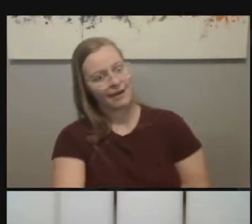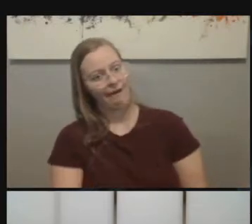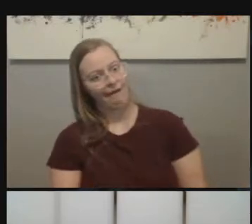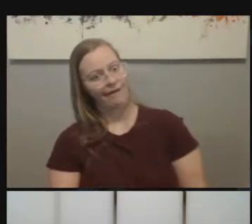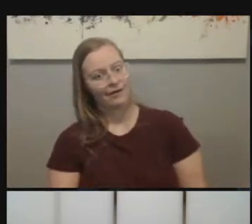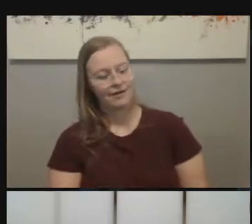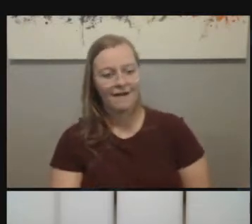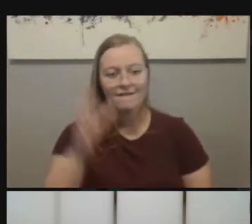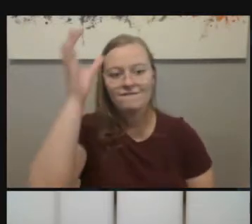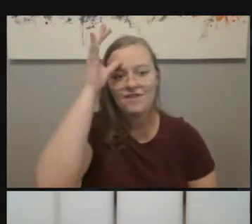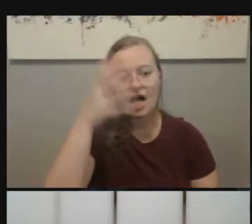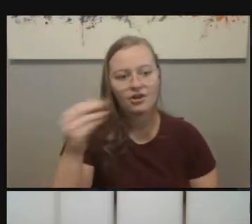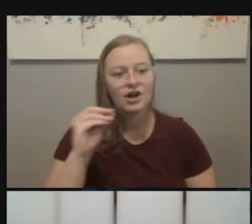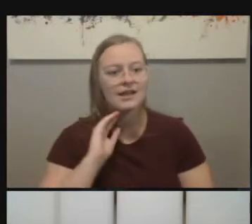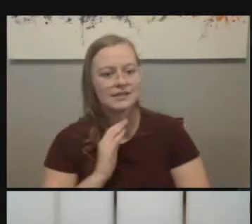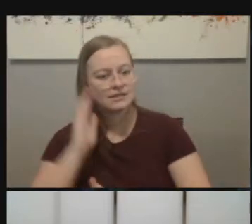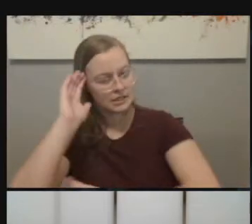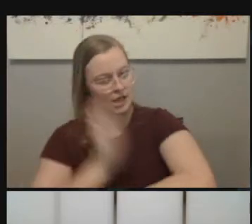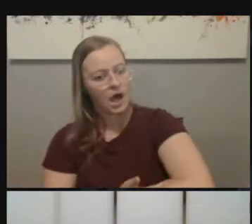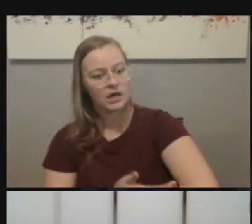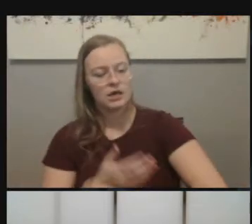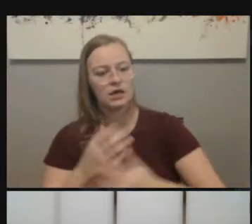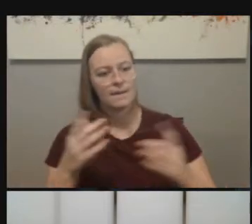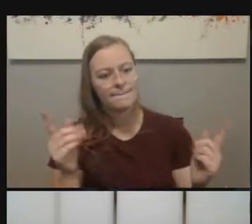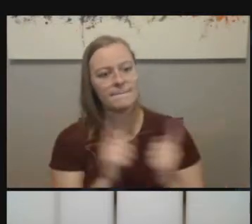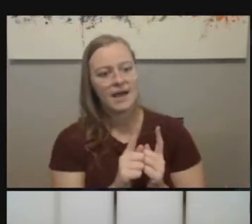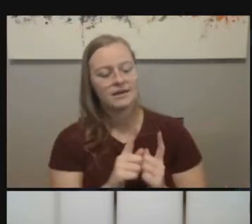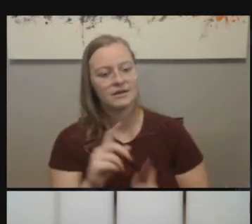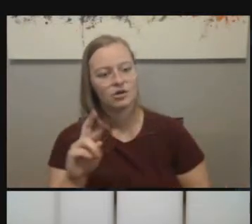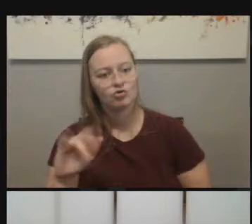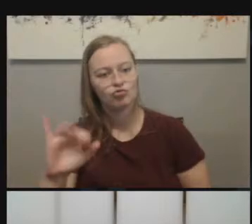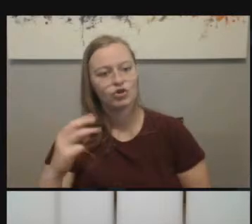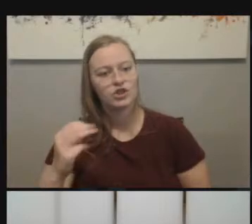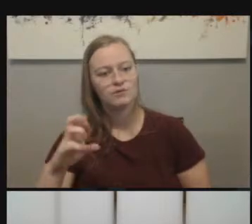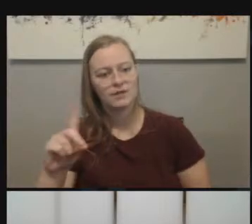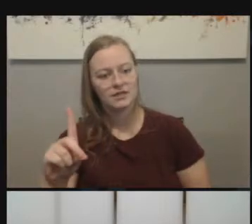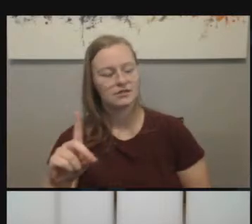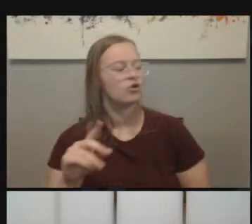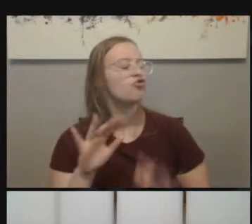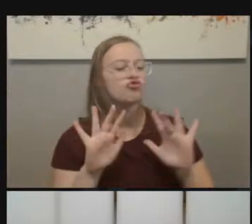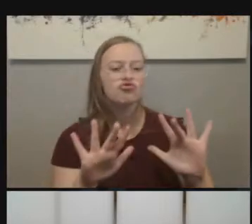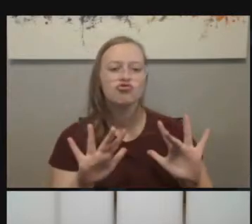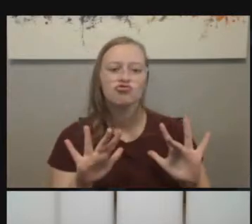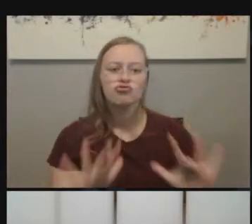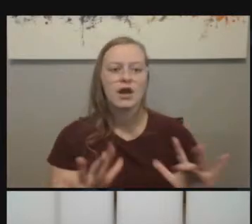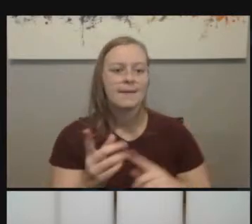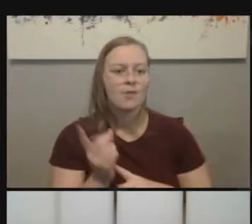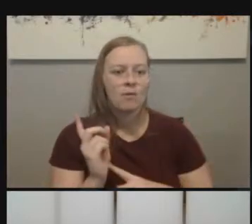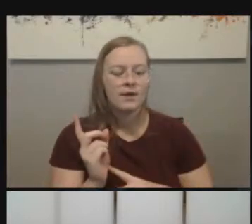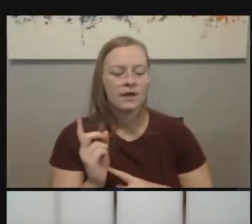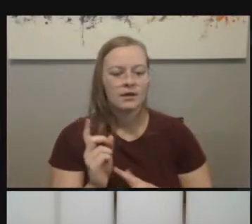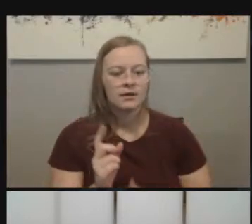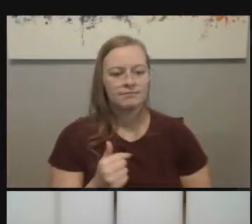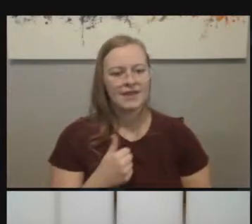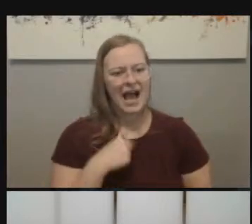Father and son met in Richmond at this great moment. And I think that